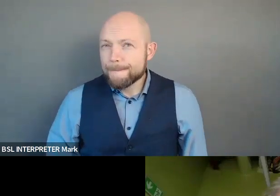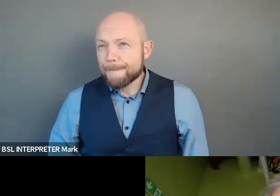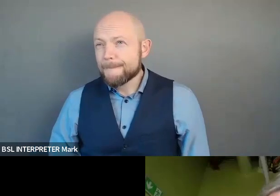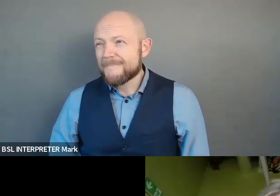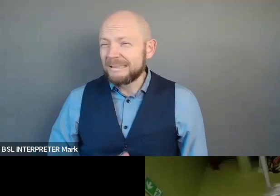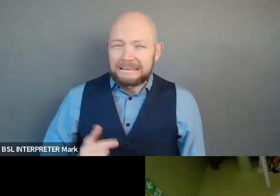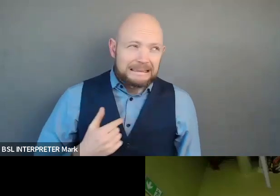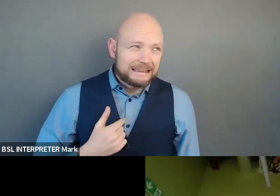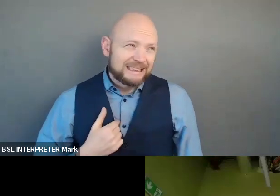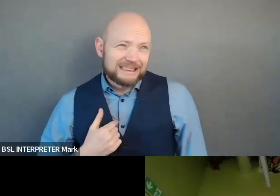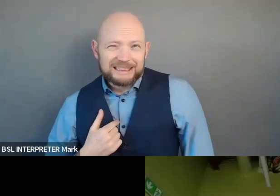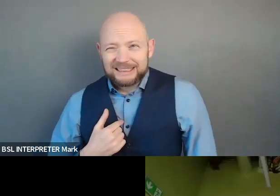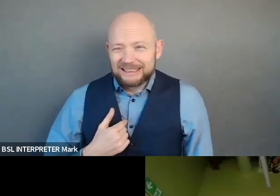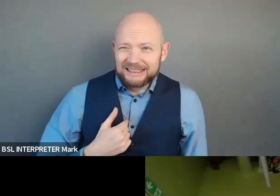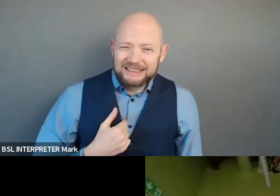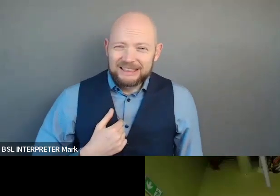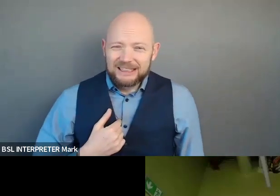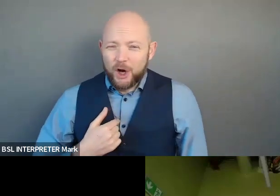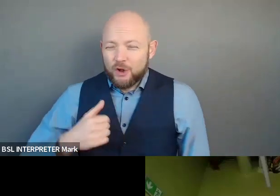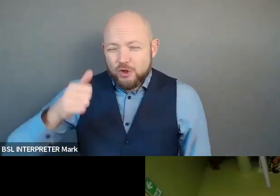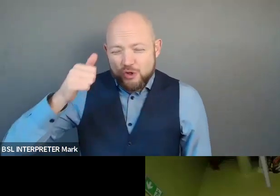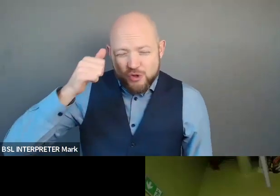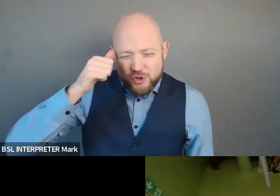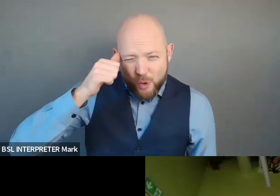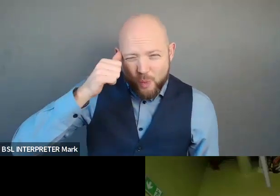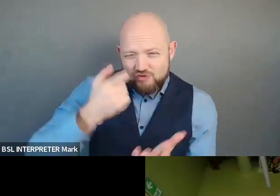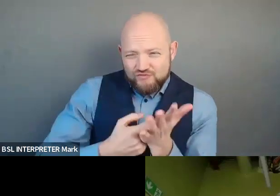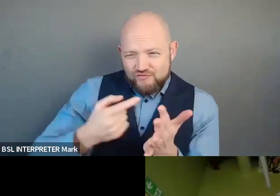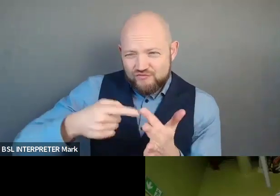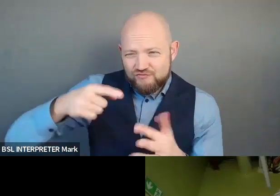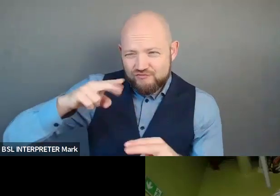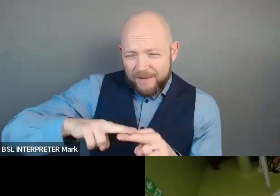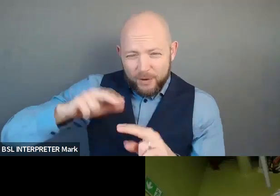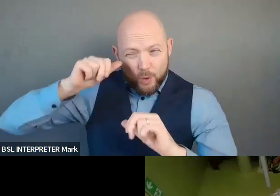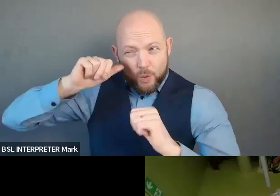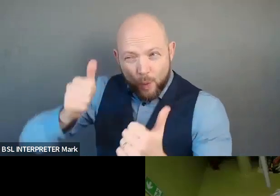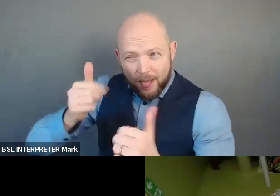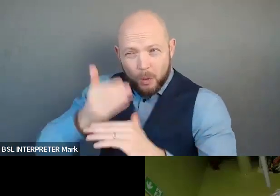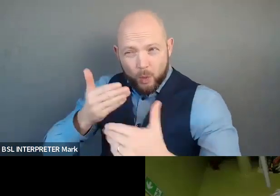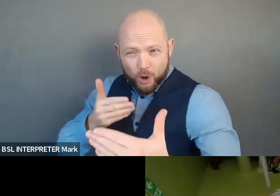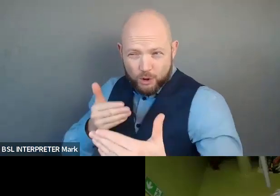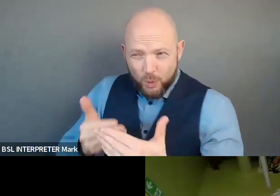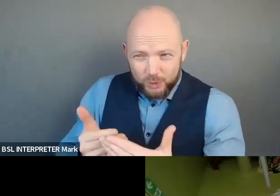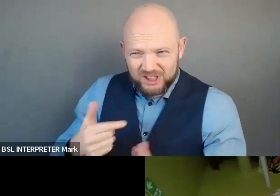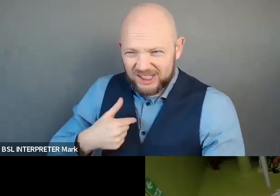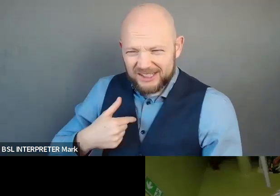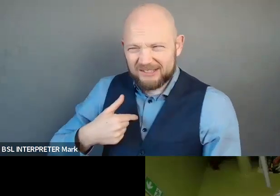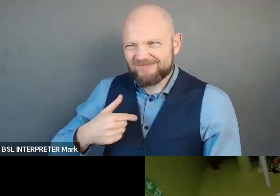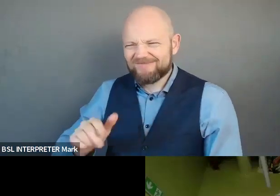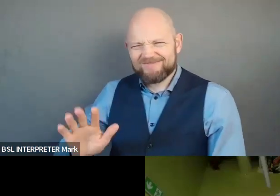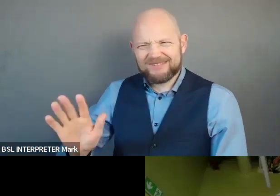I'm not actually all that close to ref, and so I think I'm going to be